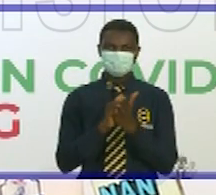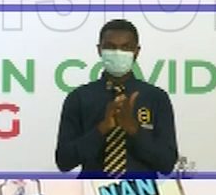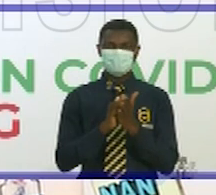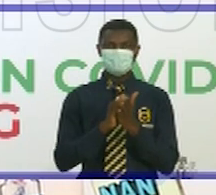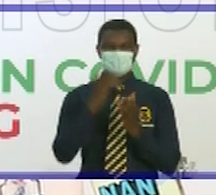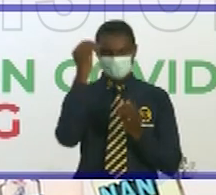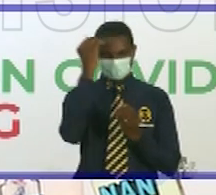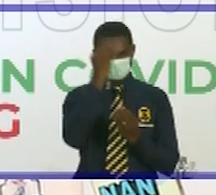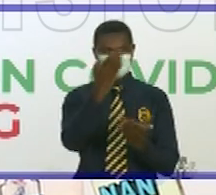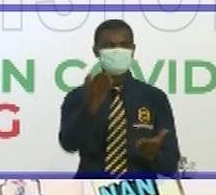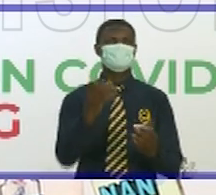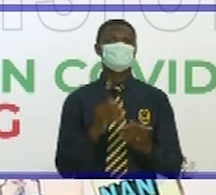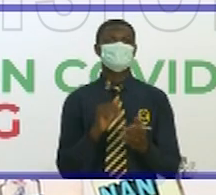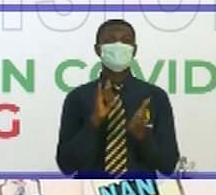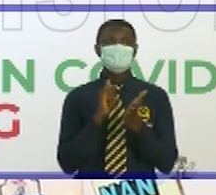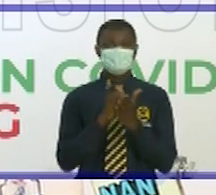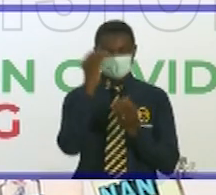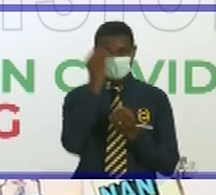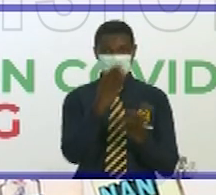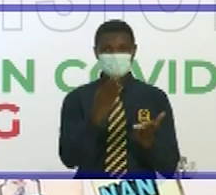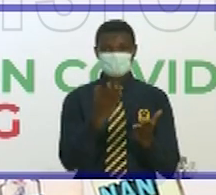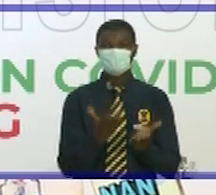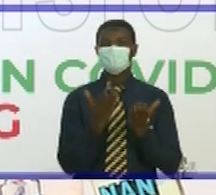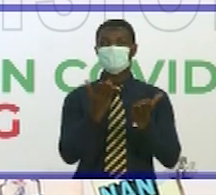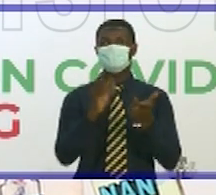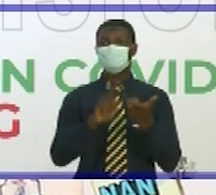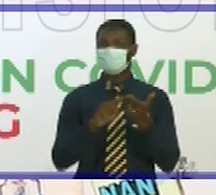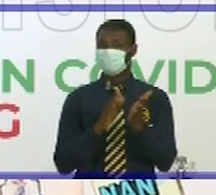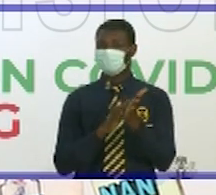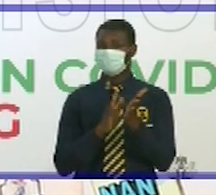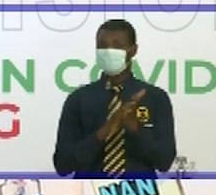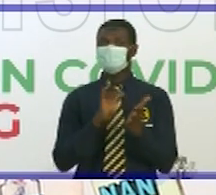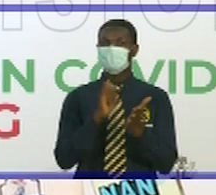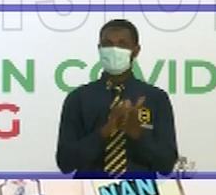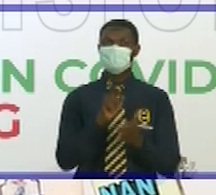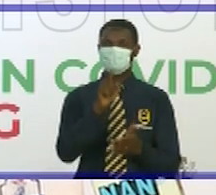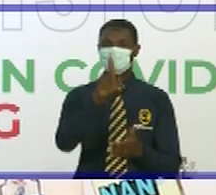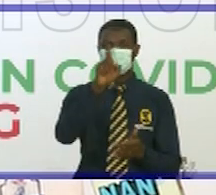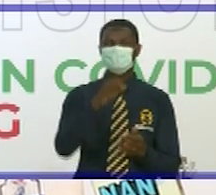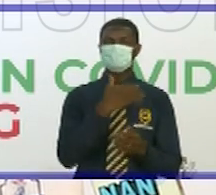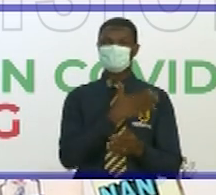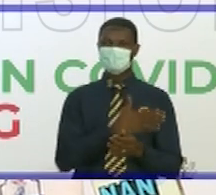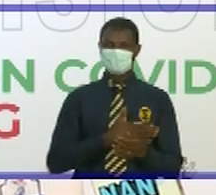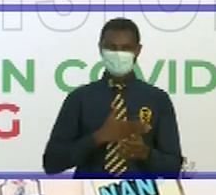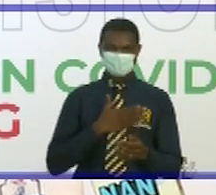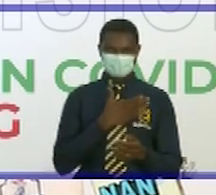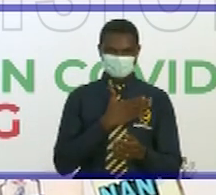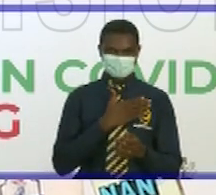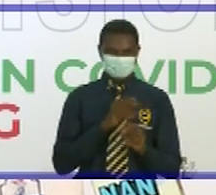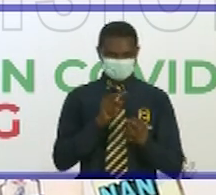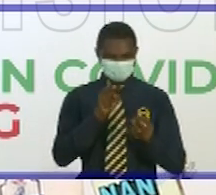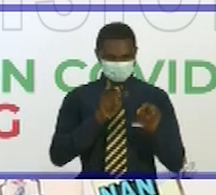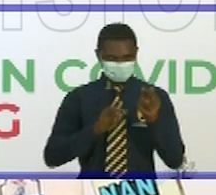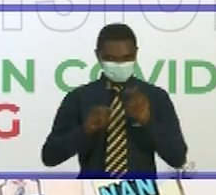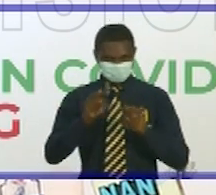guideline suggests to schools that you should please evaluate what you